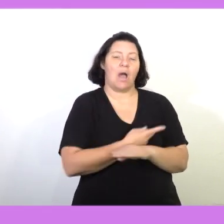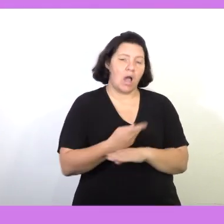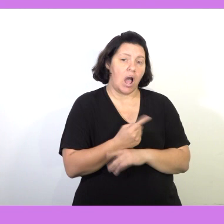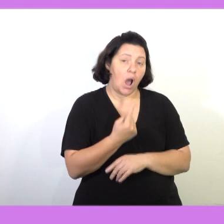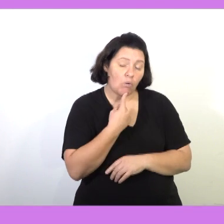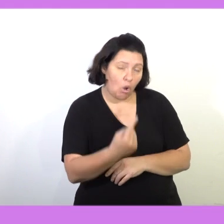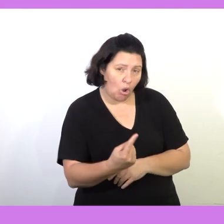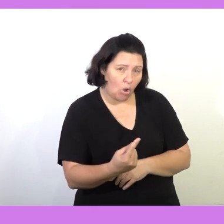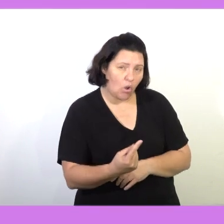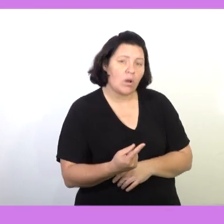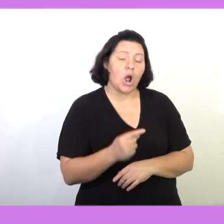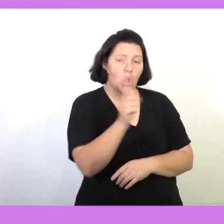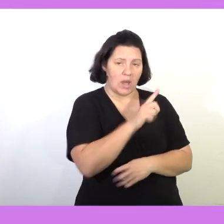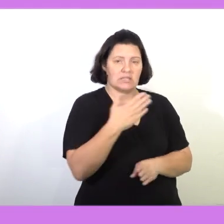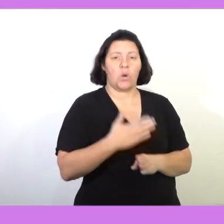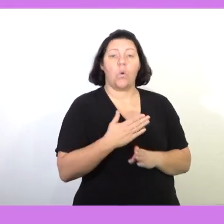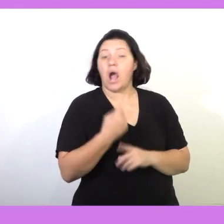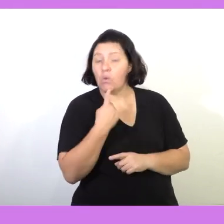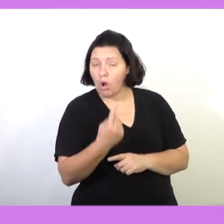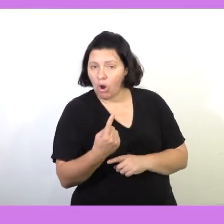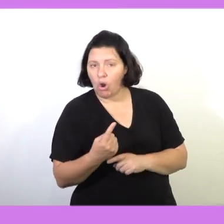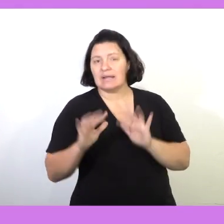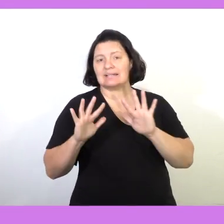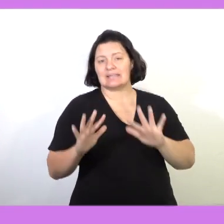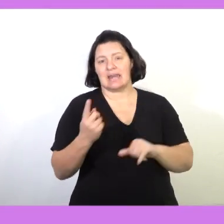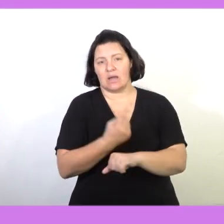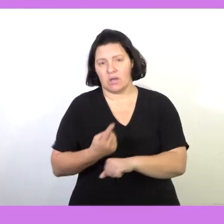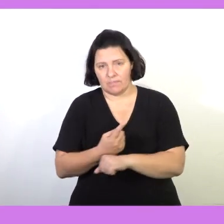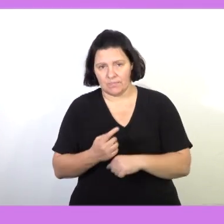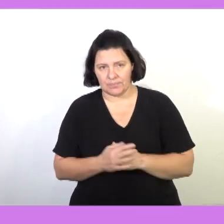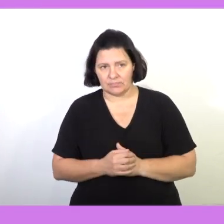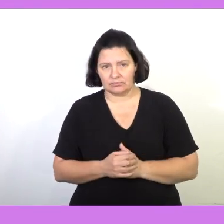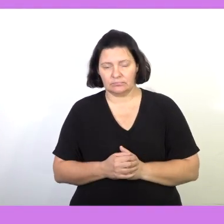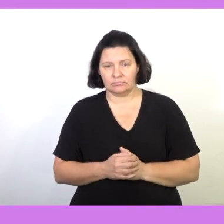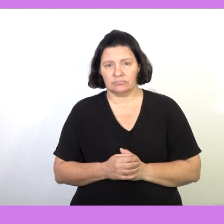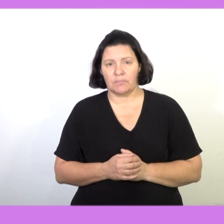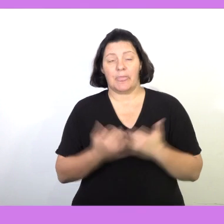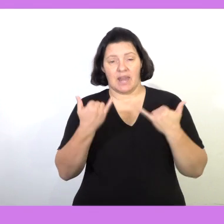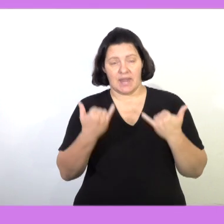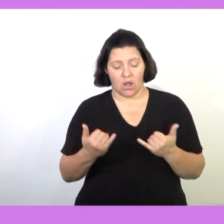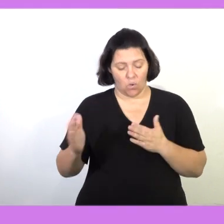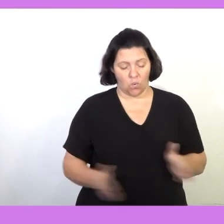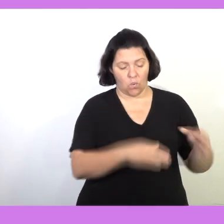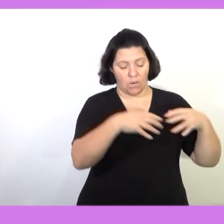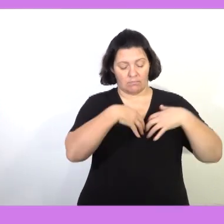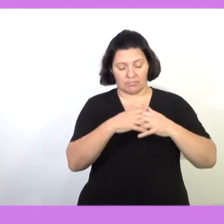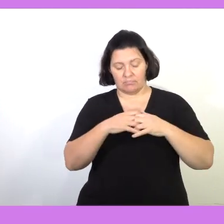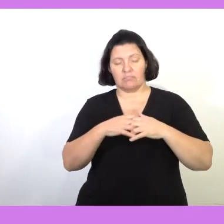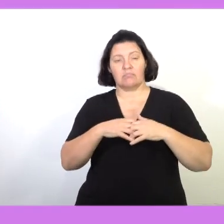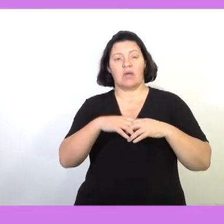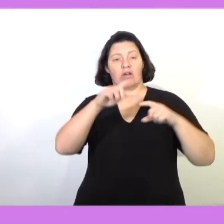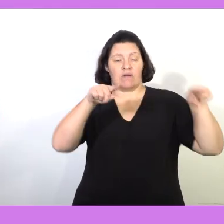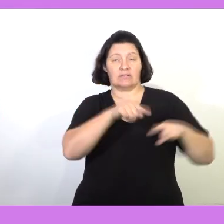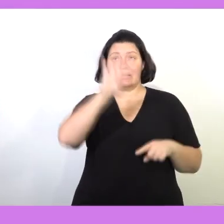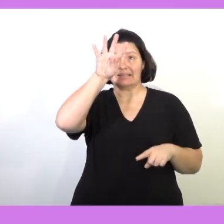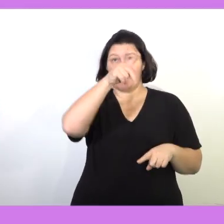be hours. So it means Lwazi has worked for 10 hours. Here is a graph. They